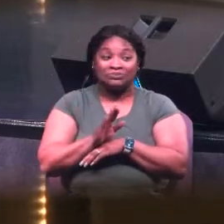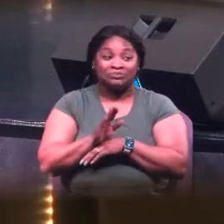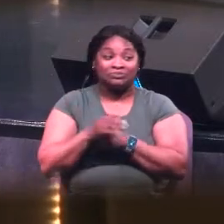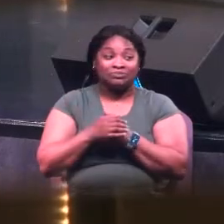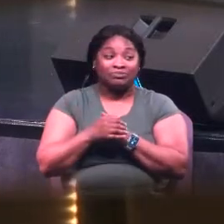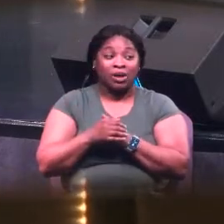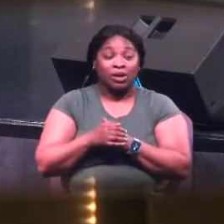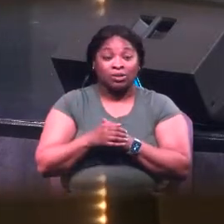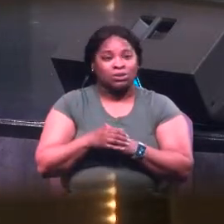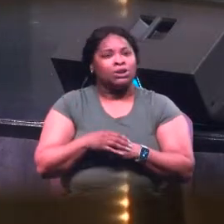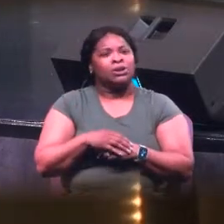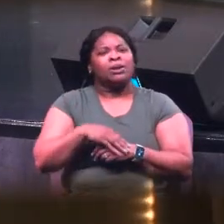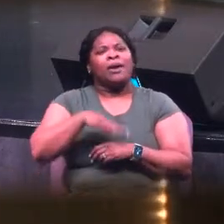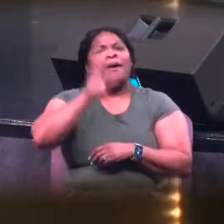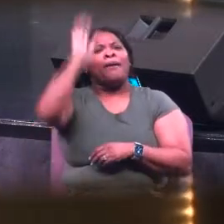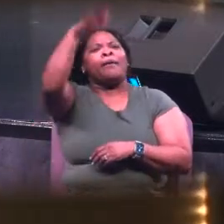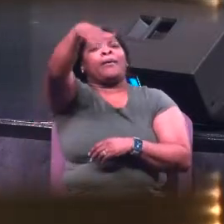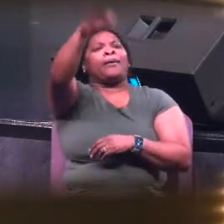yo,